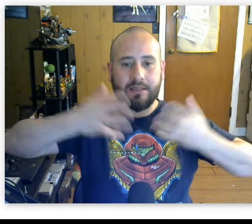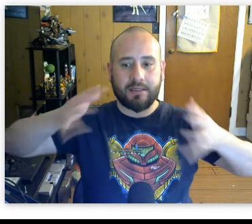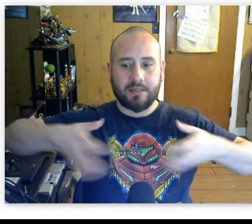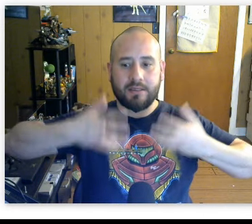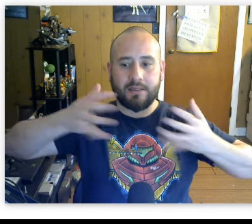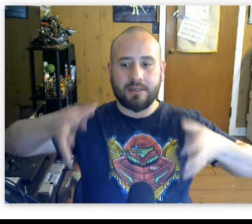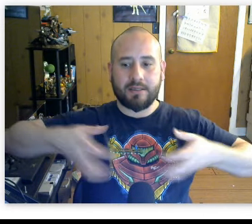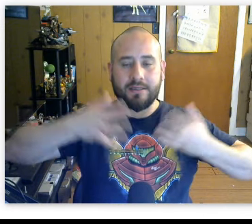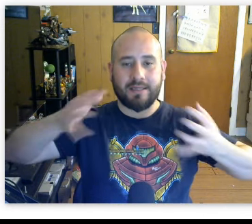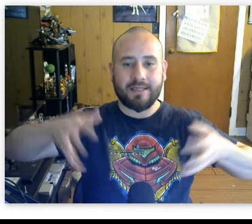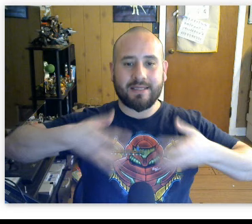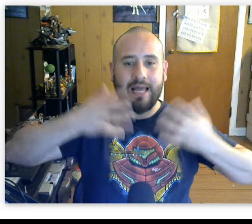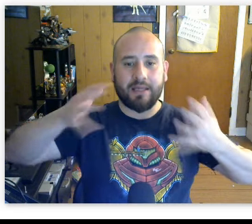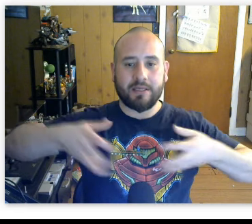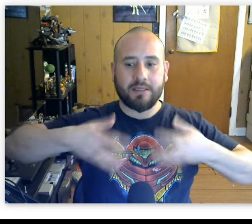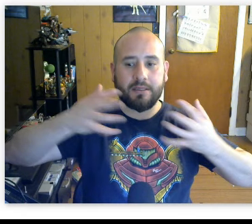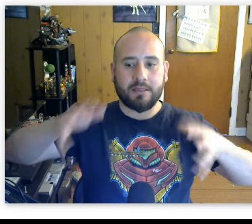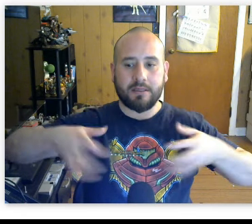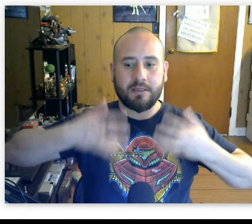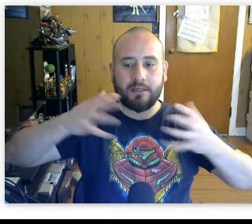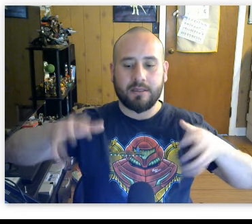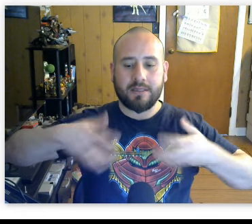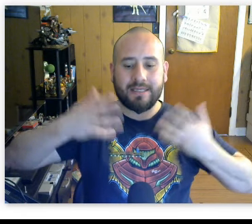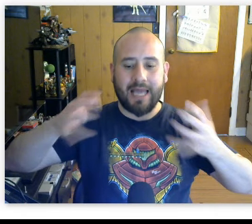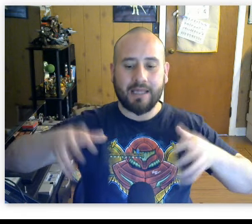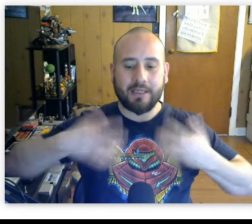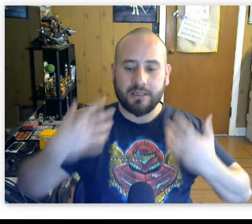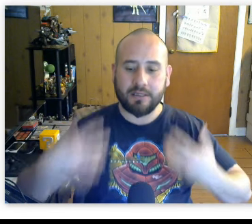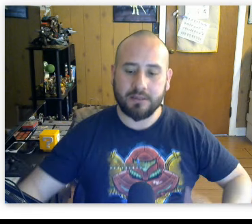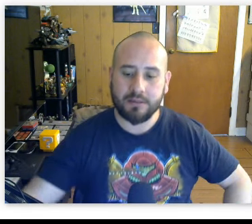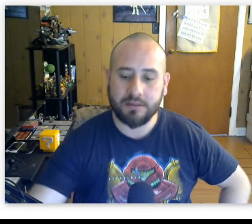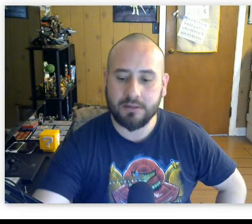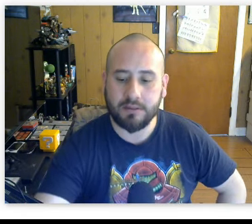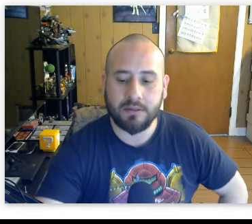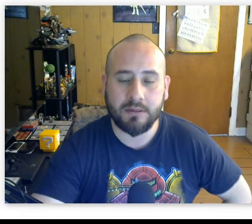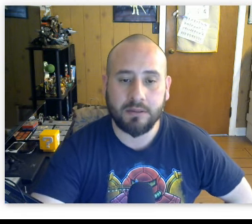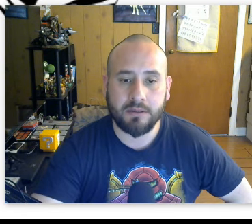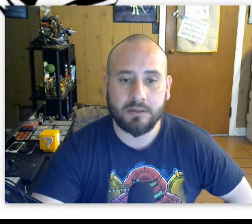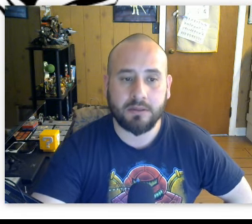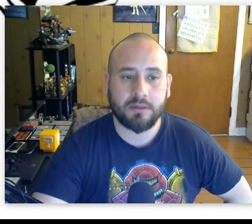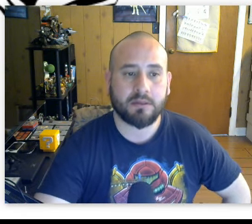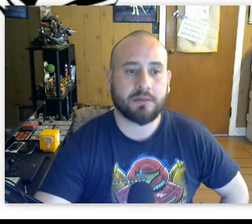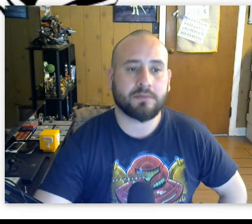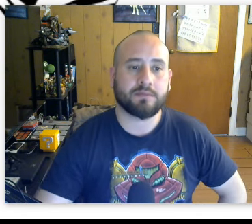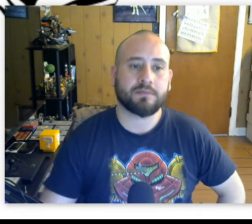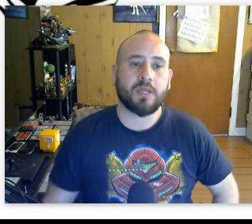Salad. Salad. Salad.